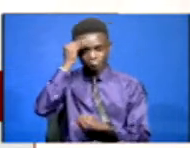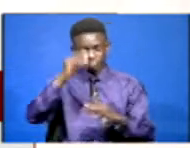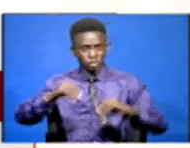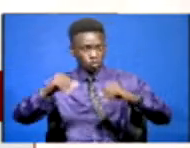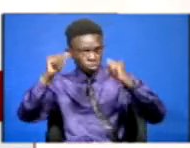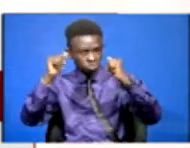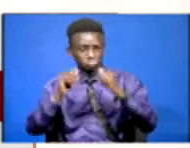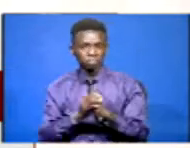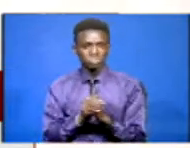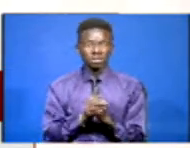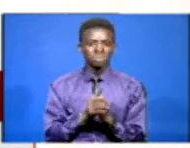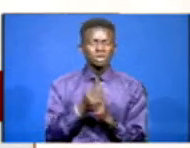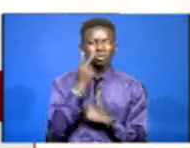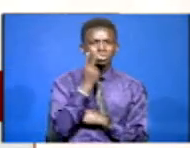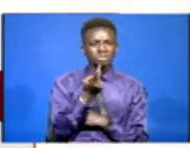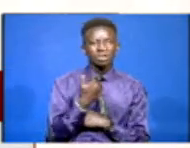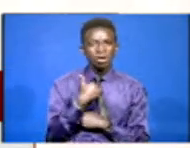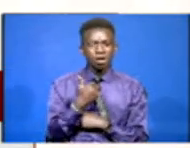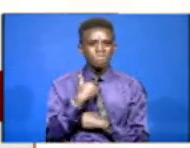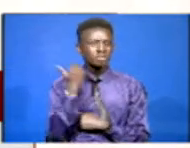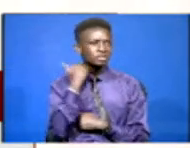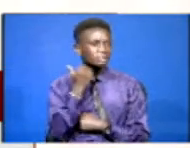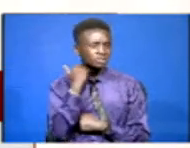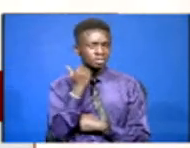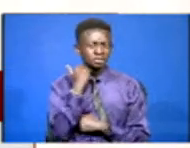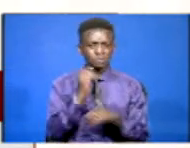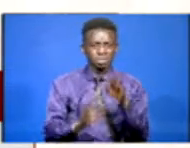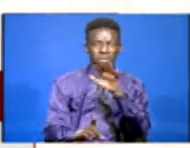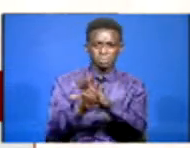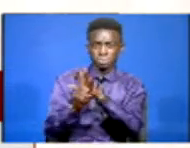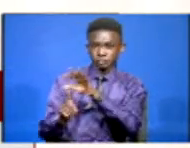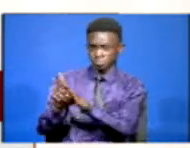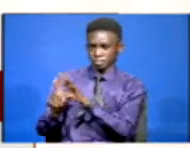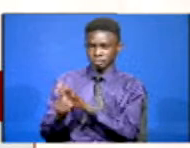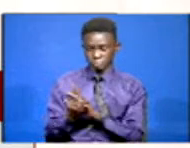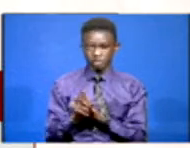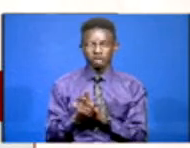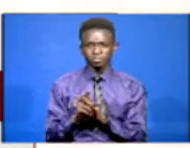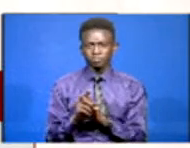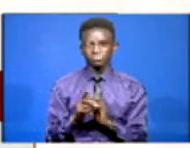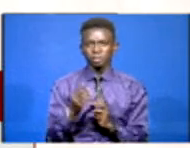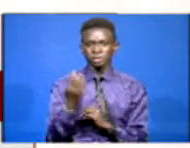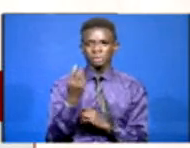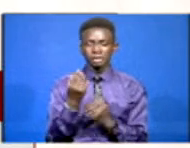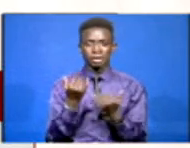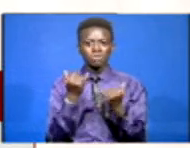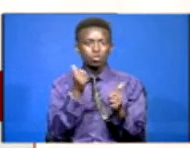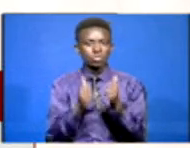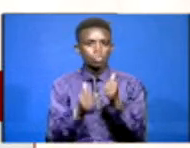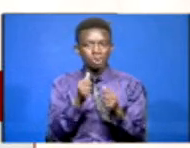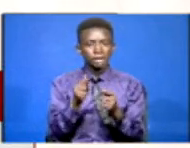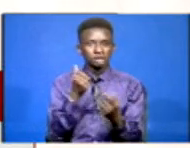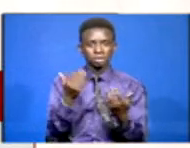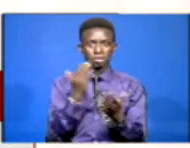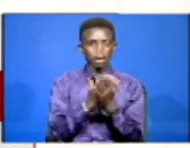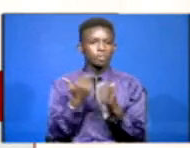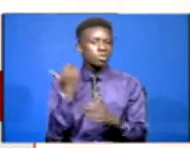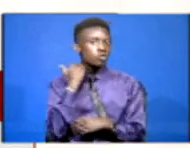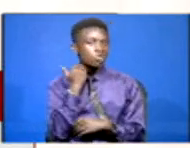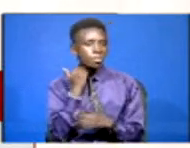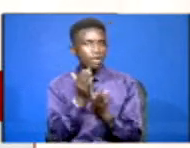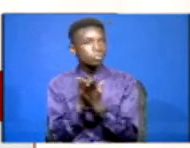criminal elements have in the past infiltrated systems with the aim of leaking